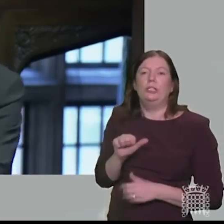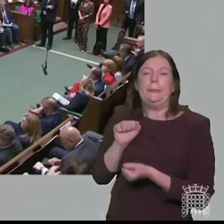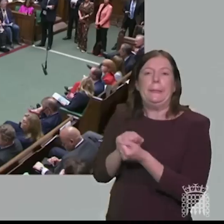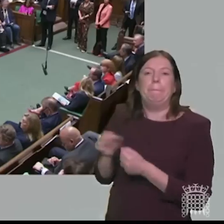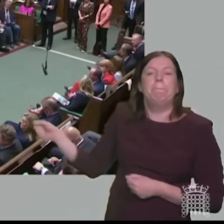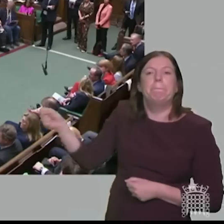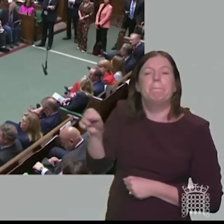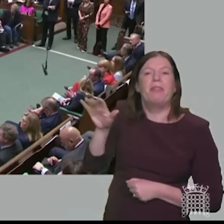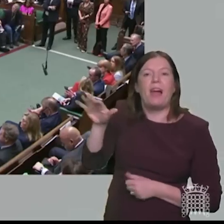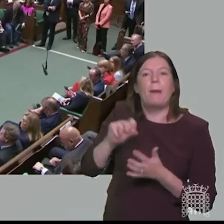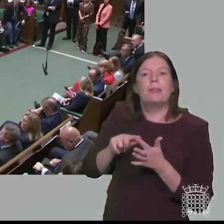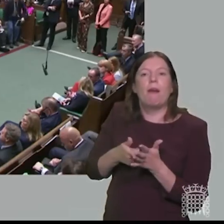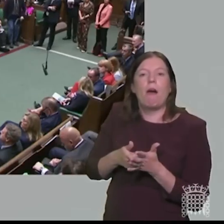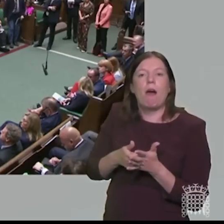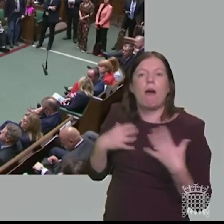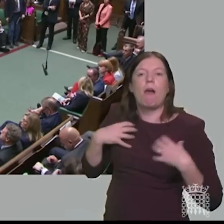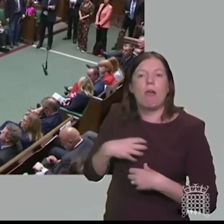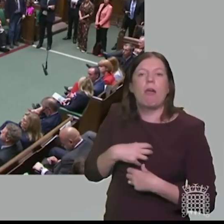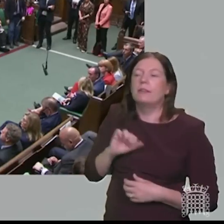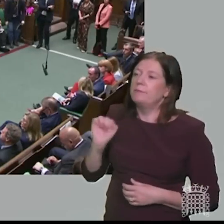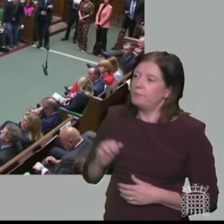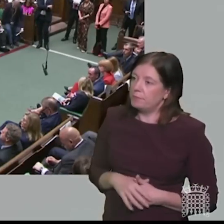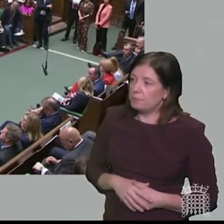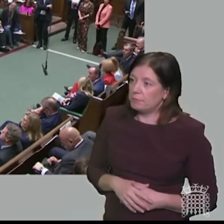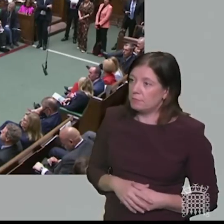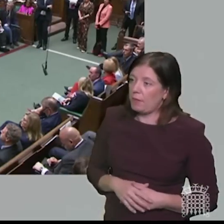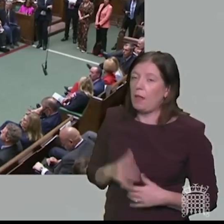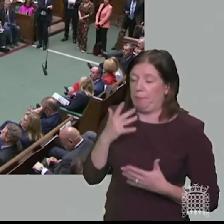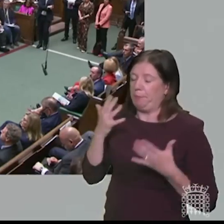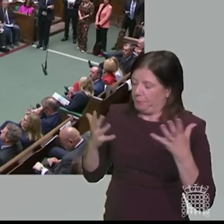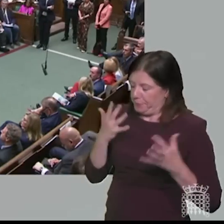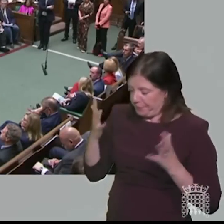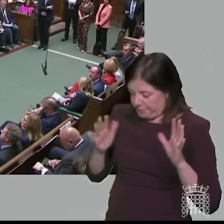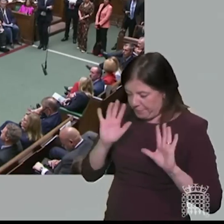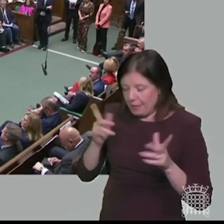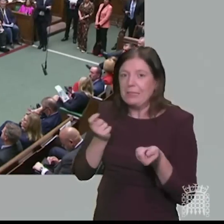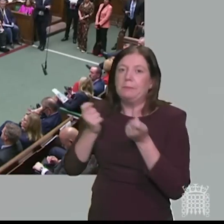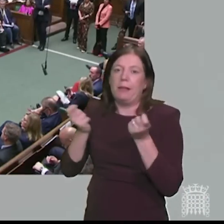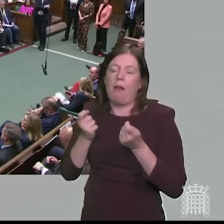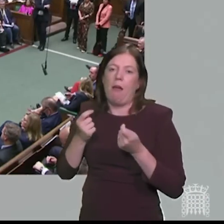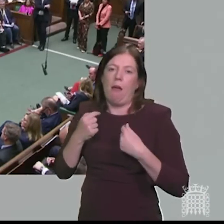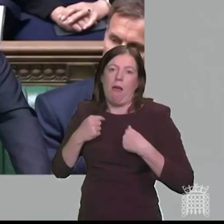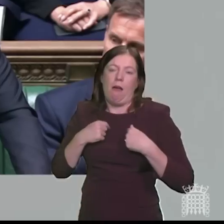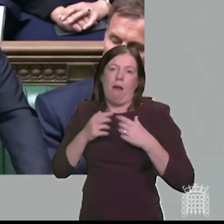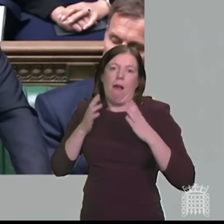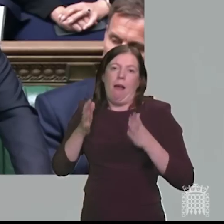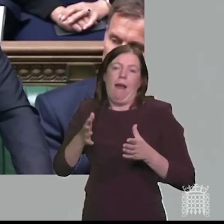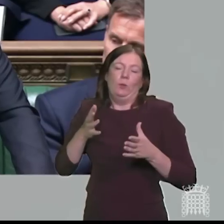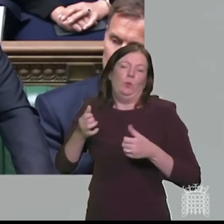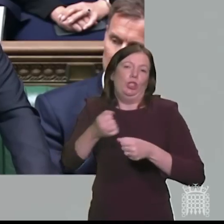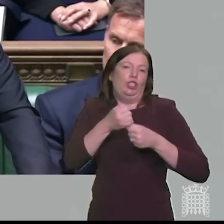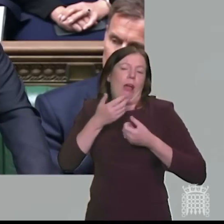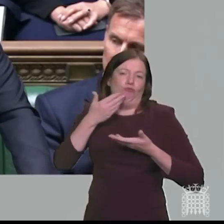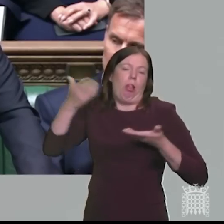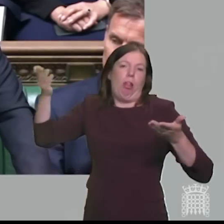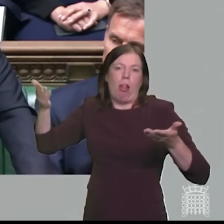House? Prime Minister. If Mr. Speaker, for obvious reasons, I'll talk in more general terms. With the